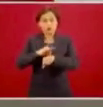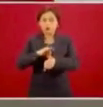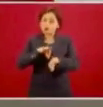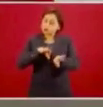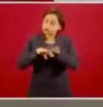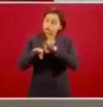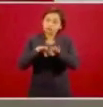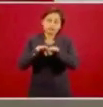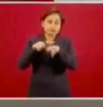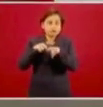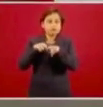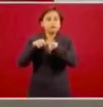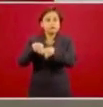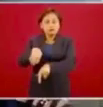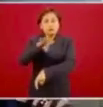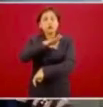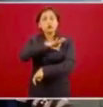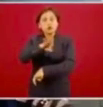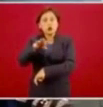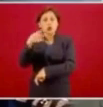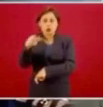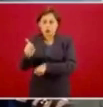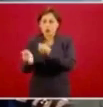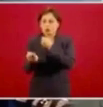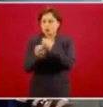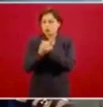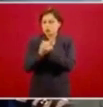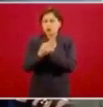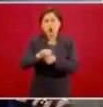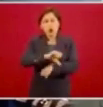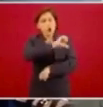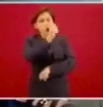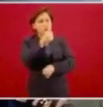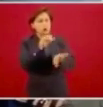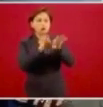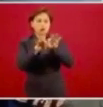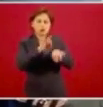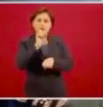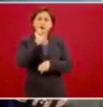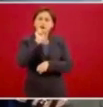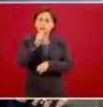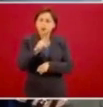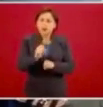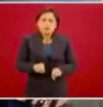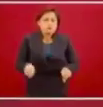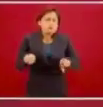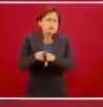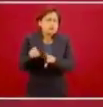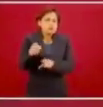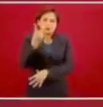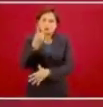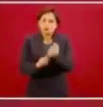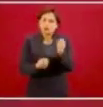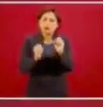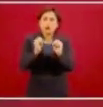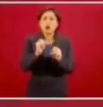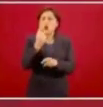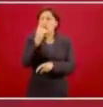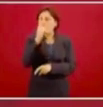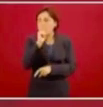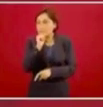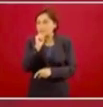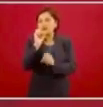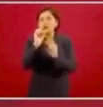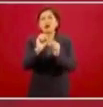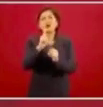also allowing these people who made who took an oath and made a commitment to the Mexican people and to the